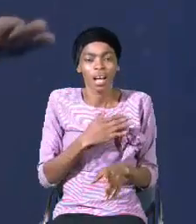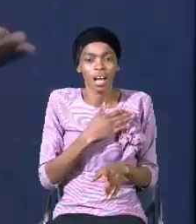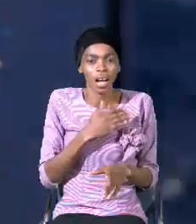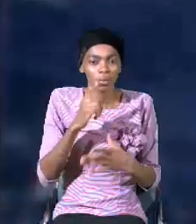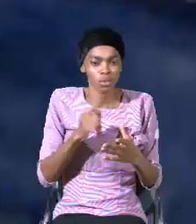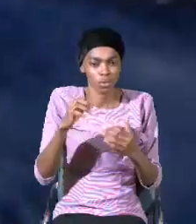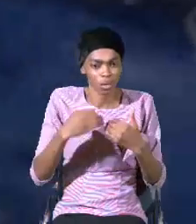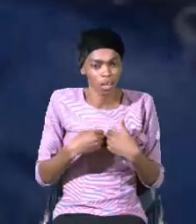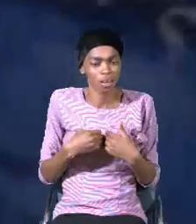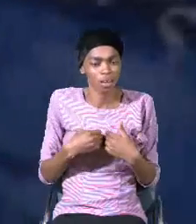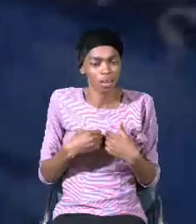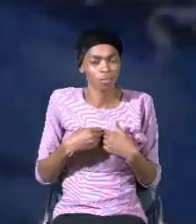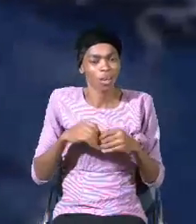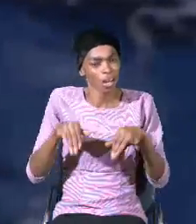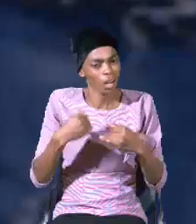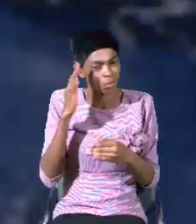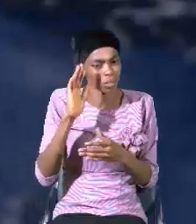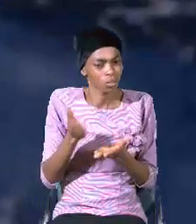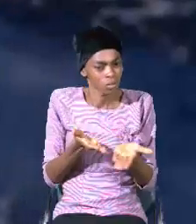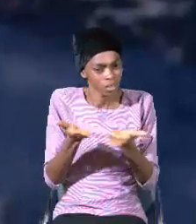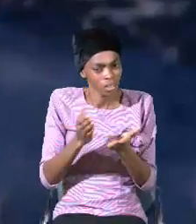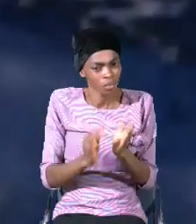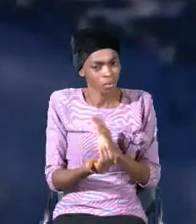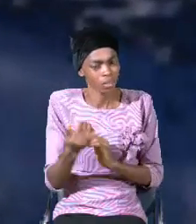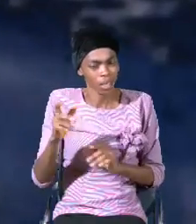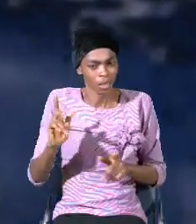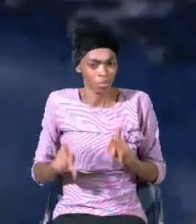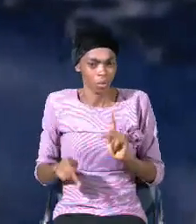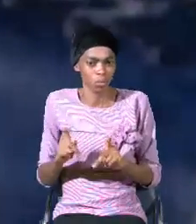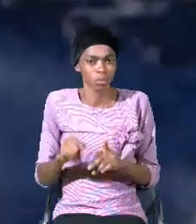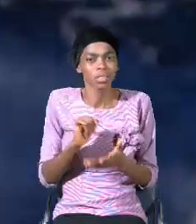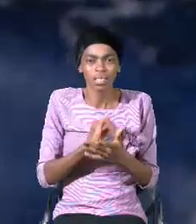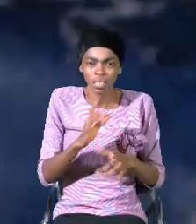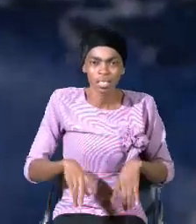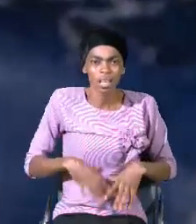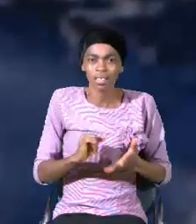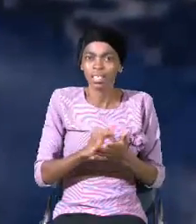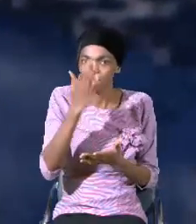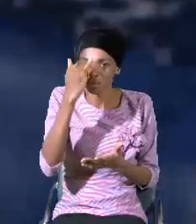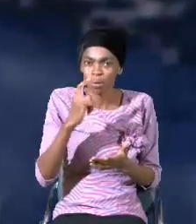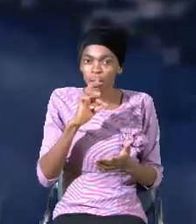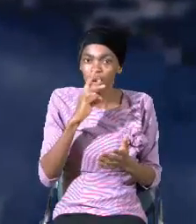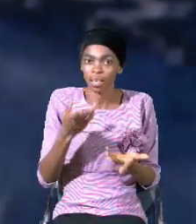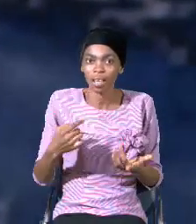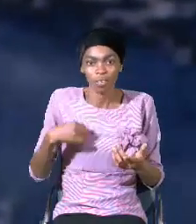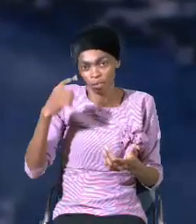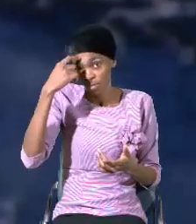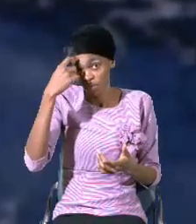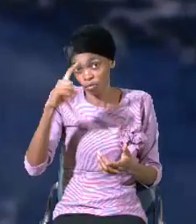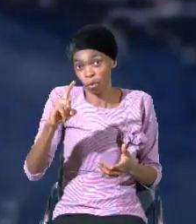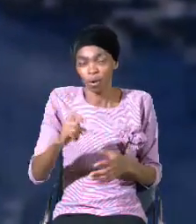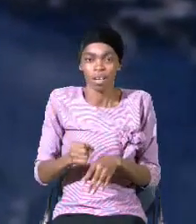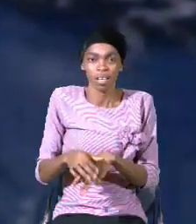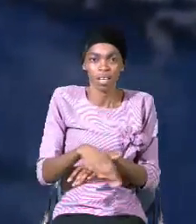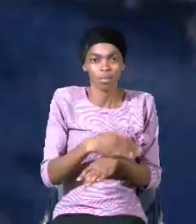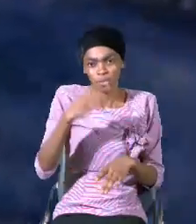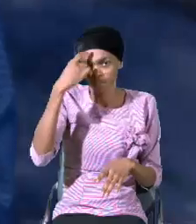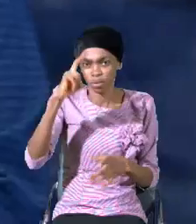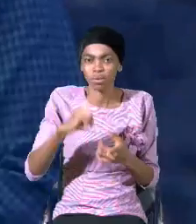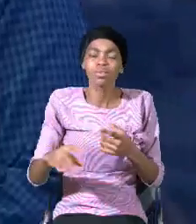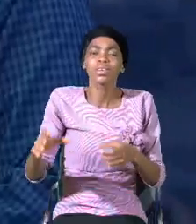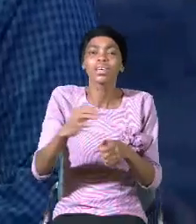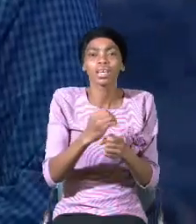going to serve other people? That's life. That's life. That's why we're here, for impact. It is for you to get something in